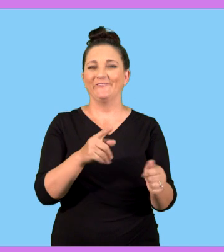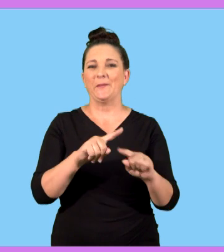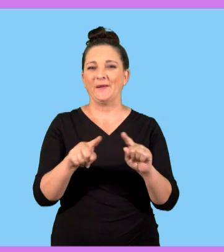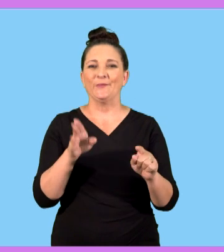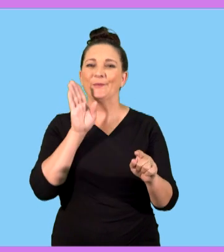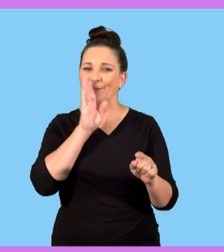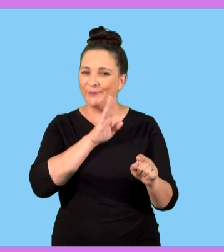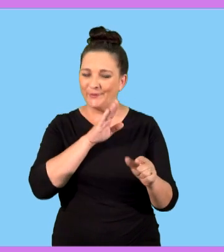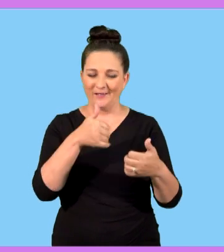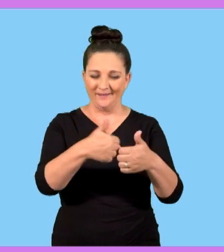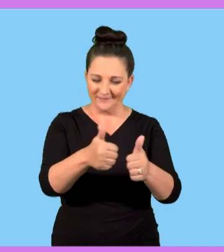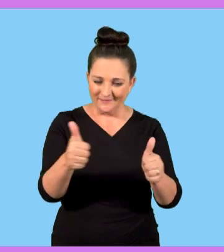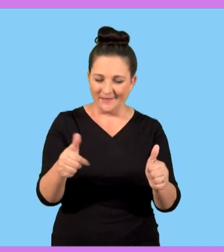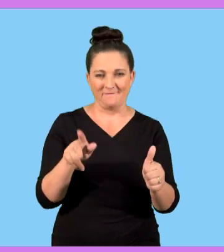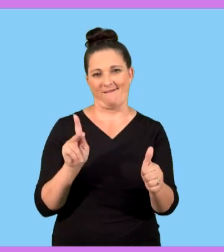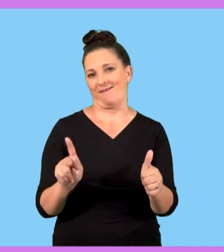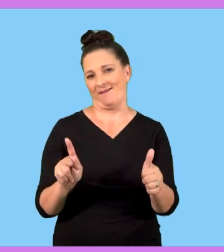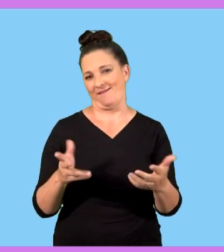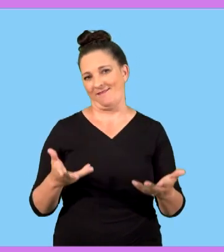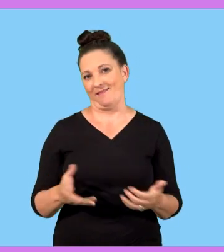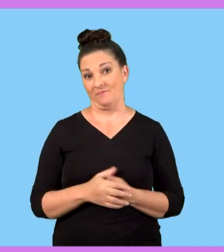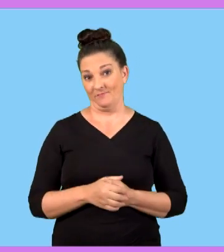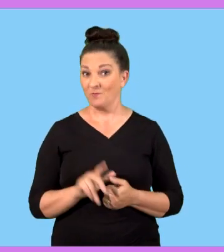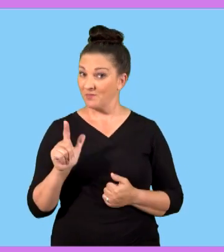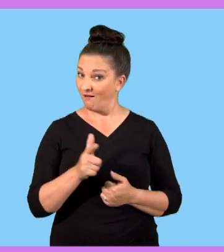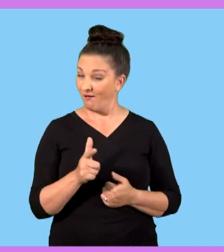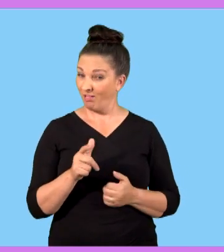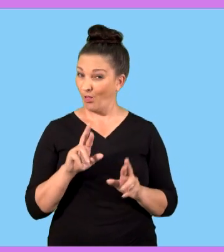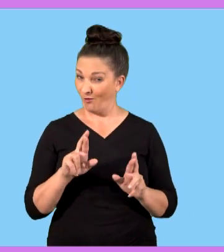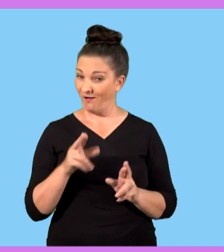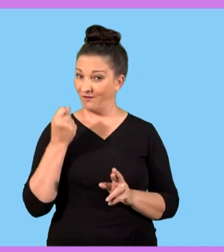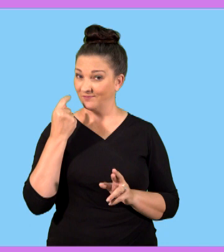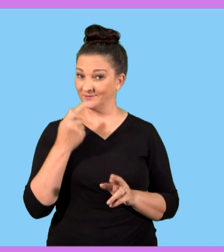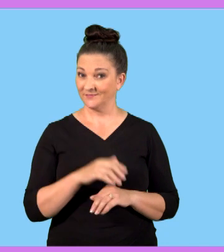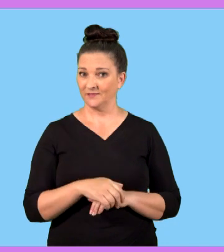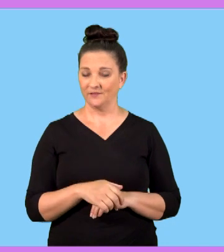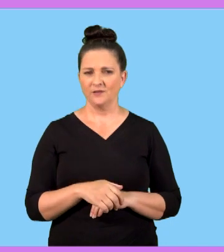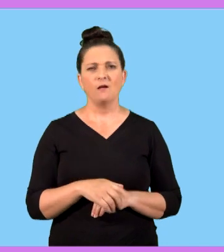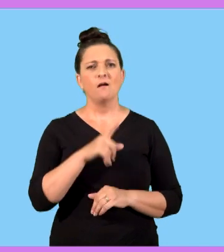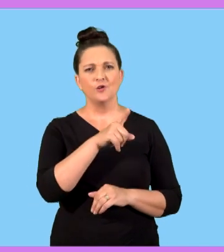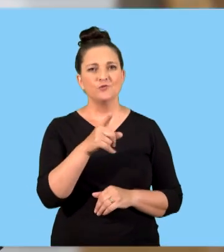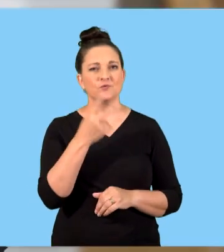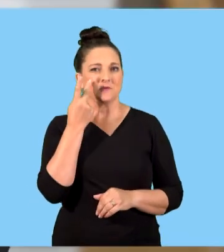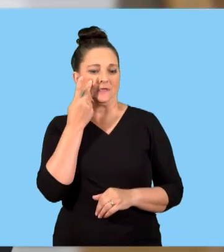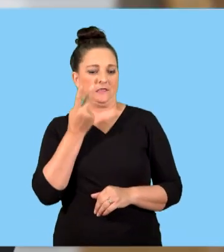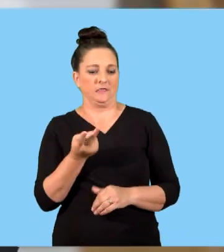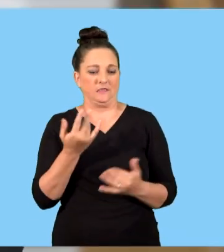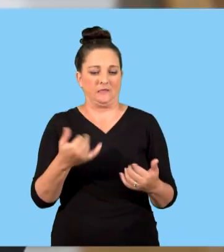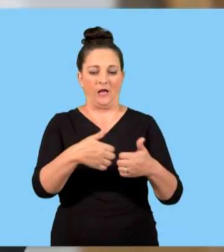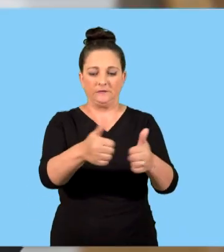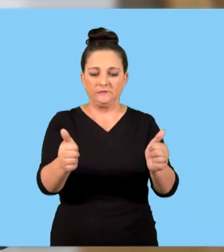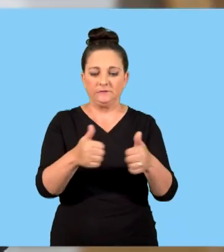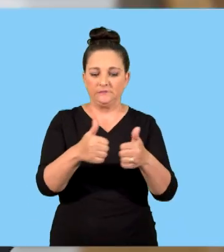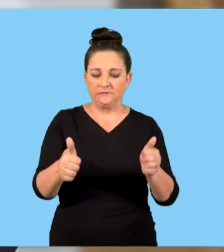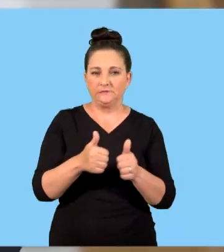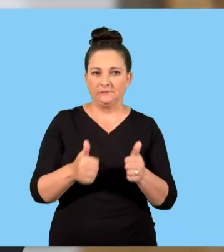our last. No row K. I hope that's clear to all of you. We just want to see, are you able to interpret the seating